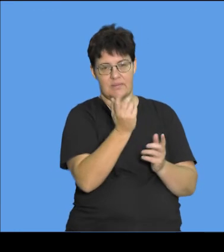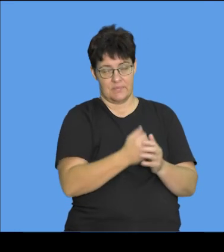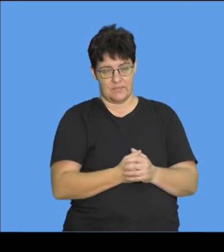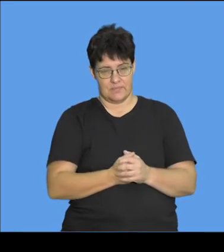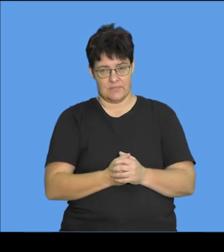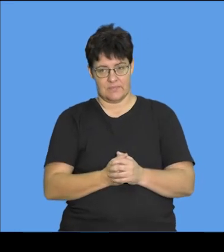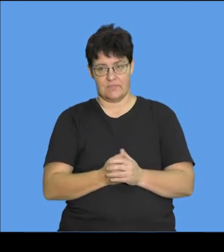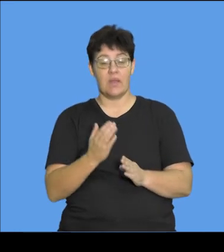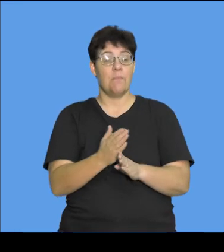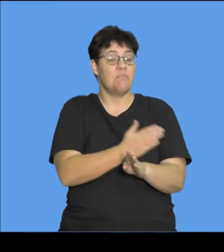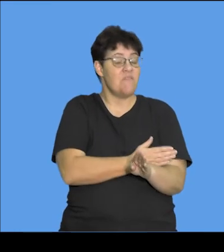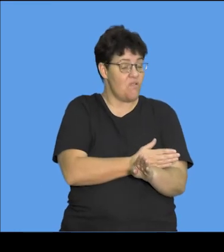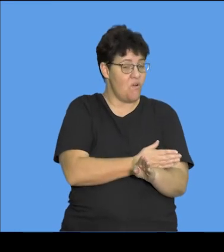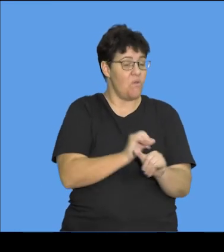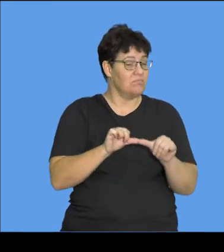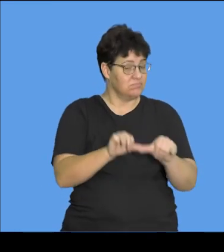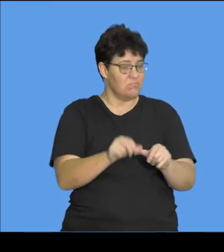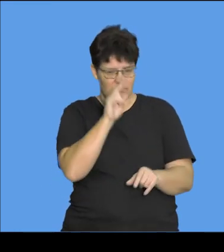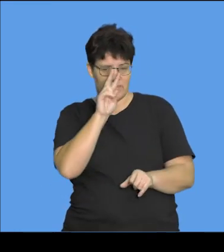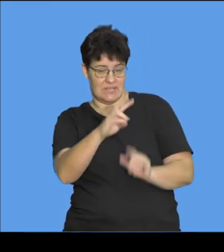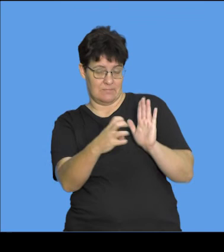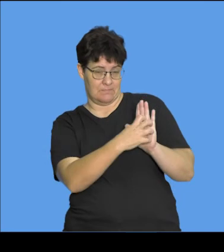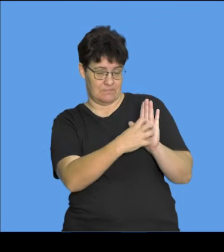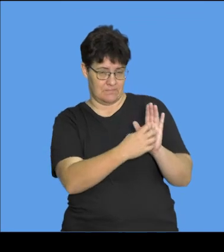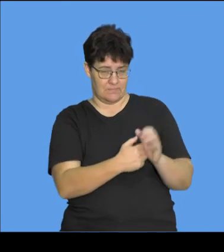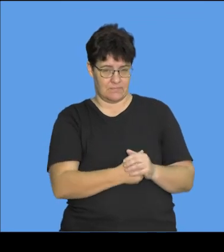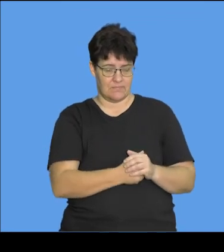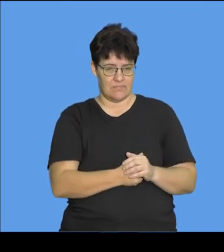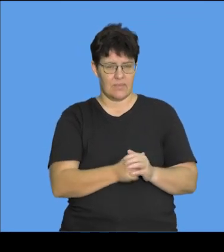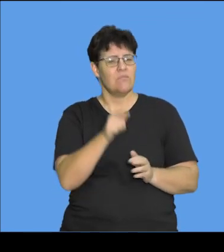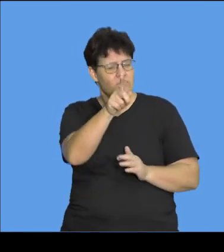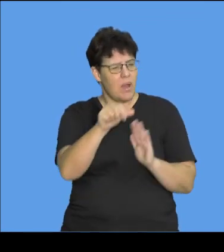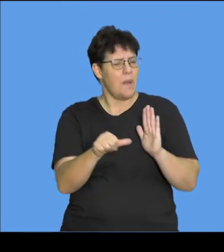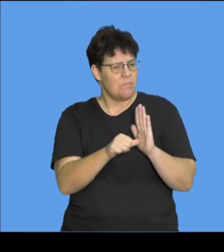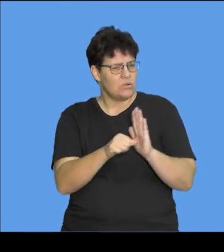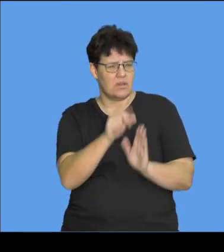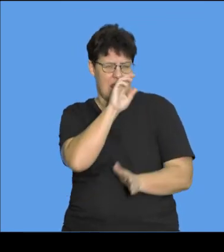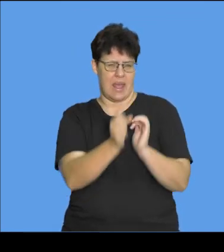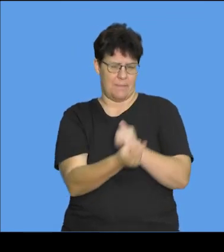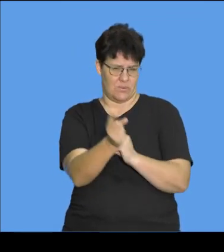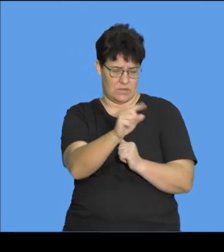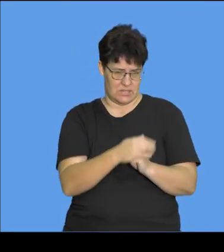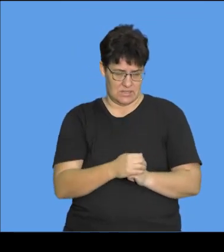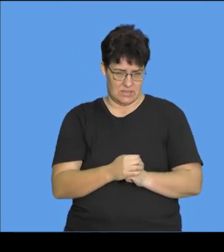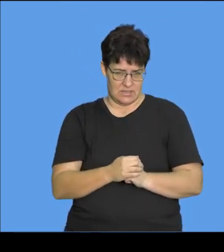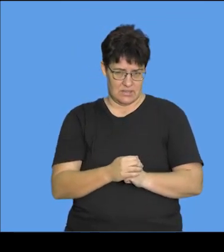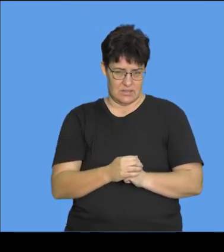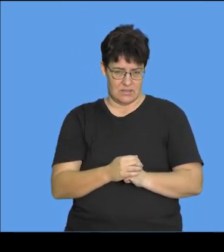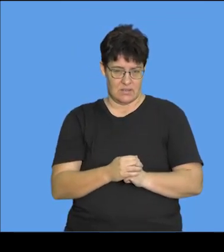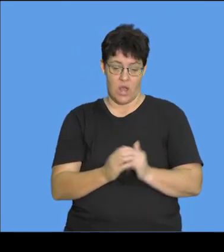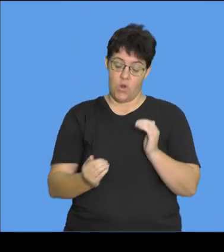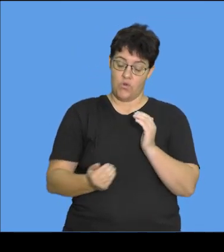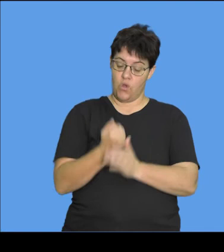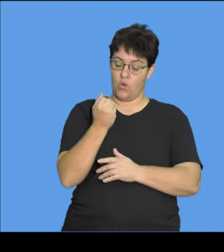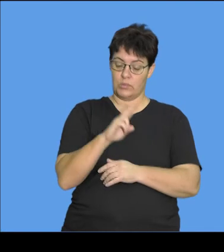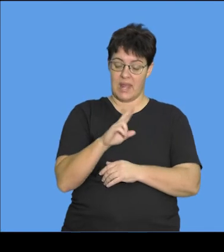with that, let me just go back to this slide. And it's important that we look at what happens at the start of a new cycle. And